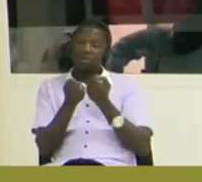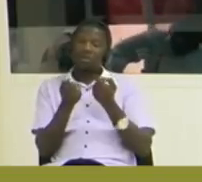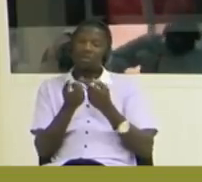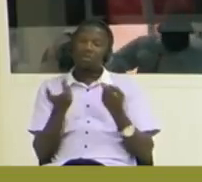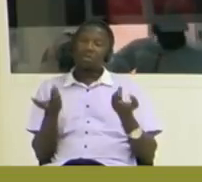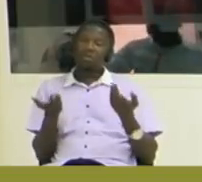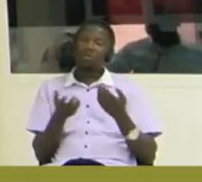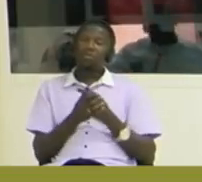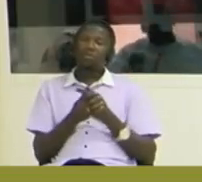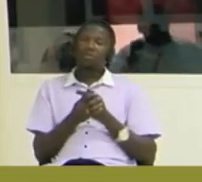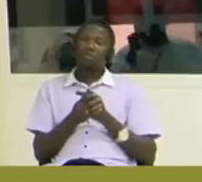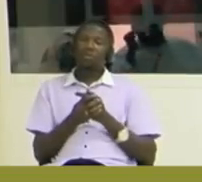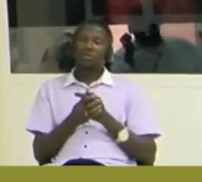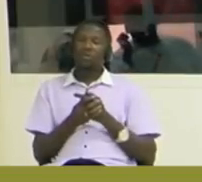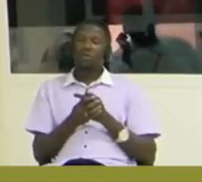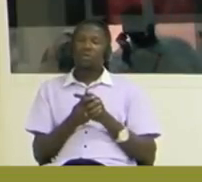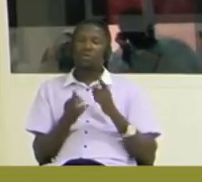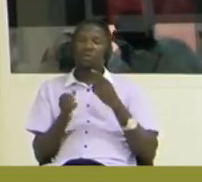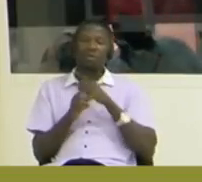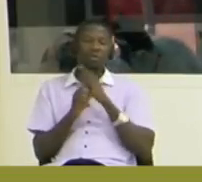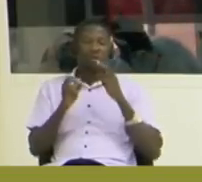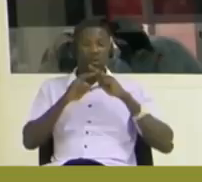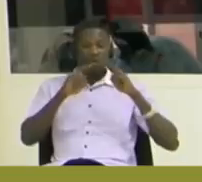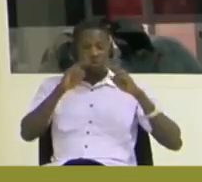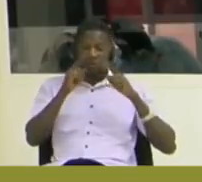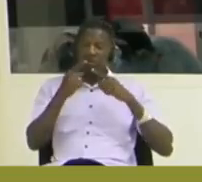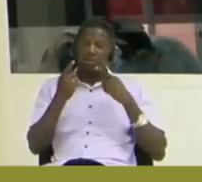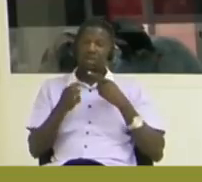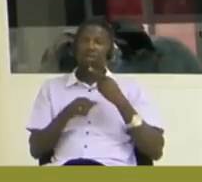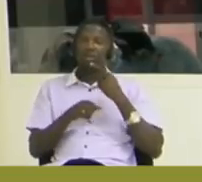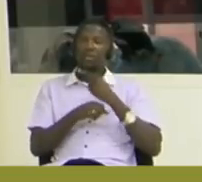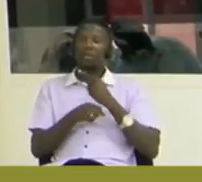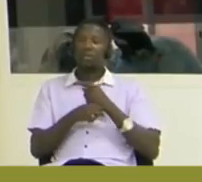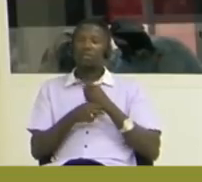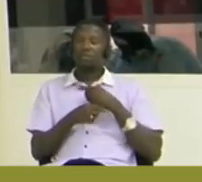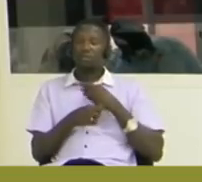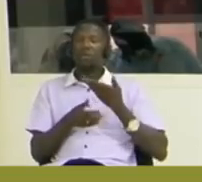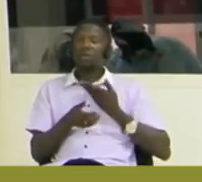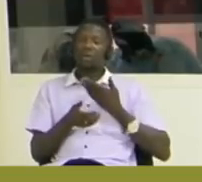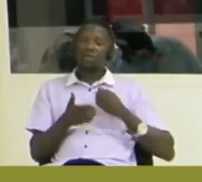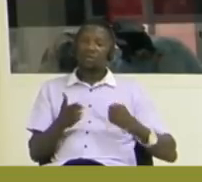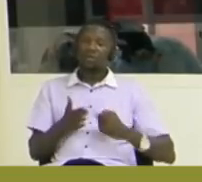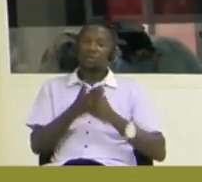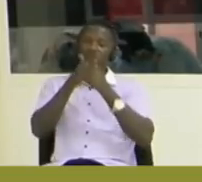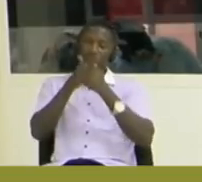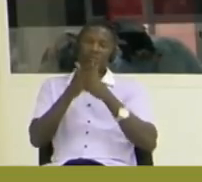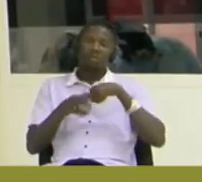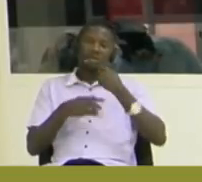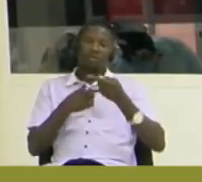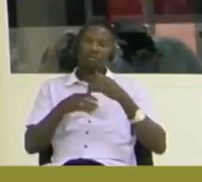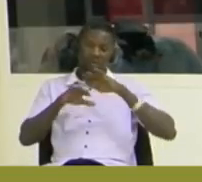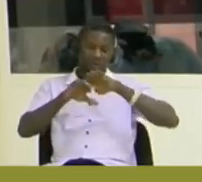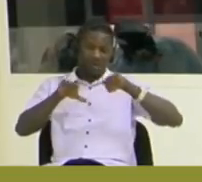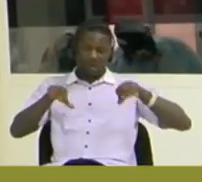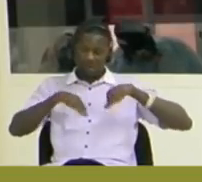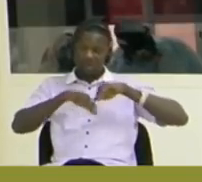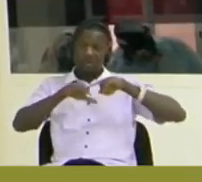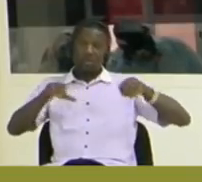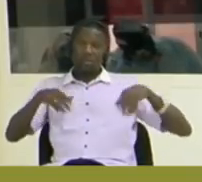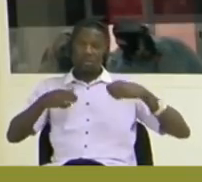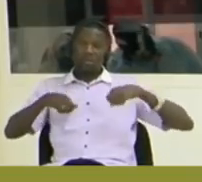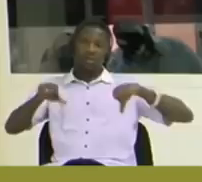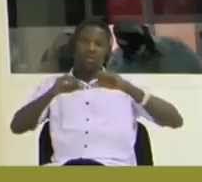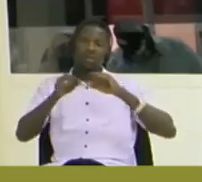So there was no information that Gambia was being attacked from the sea.